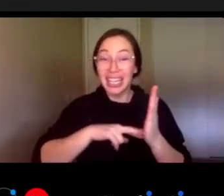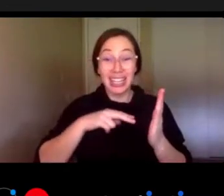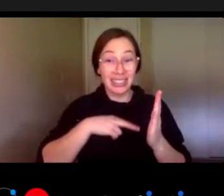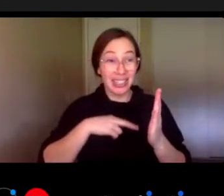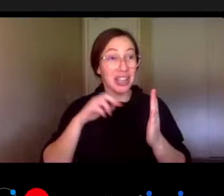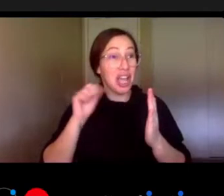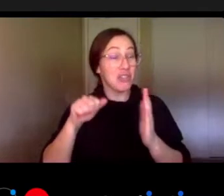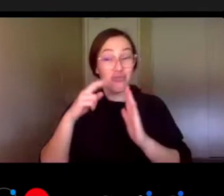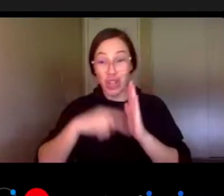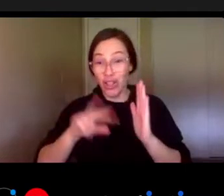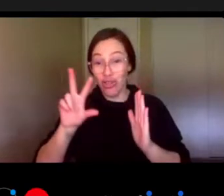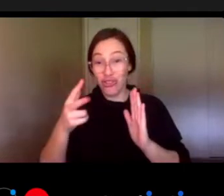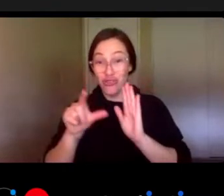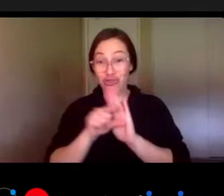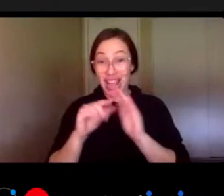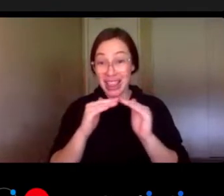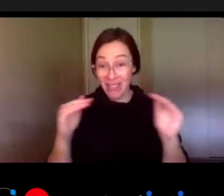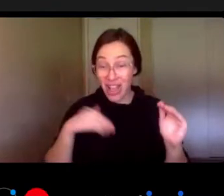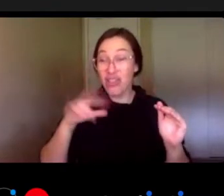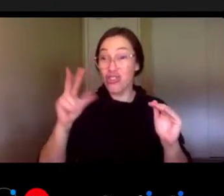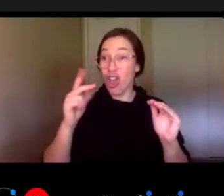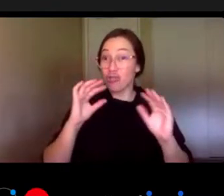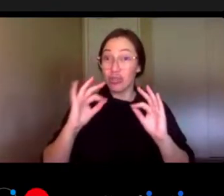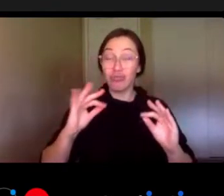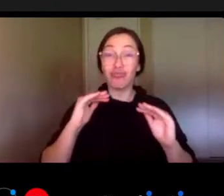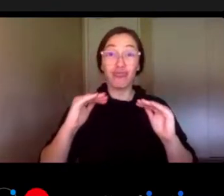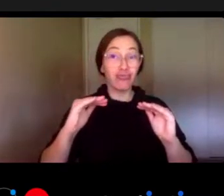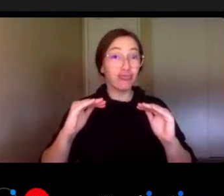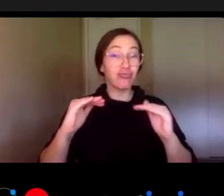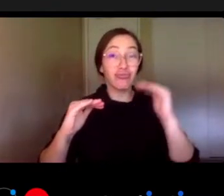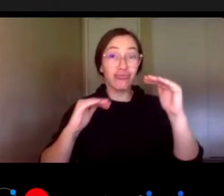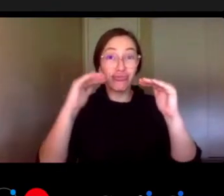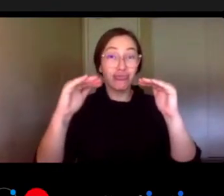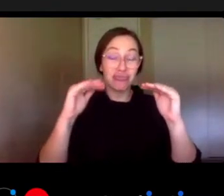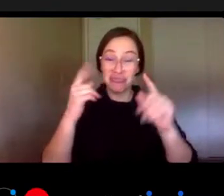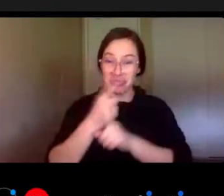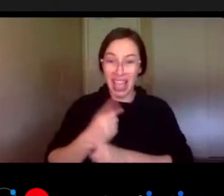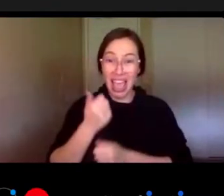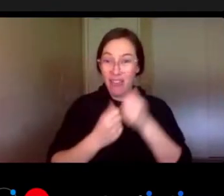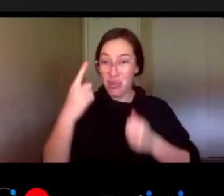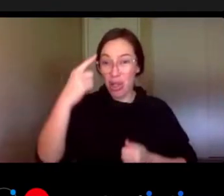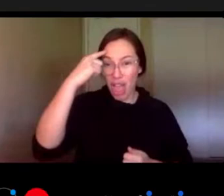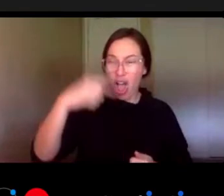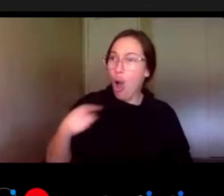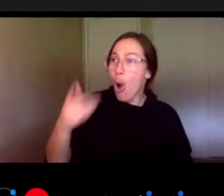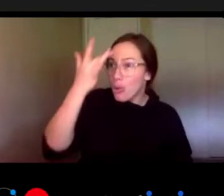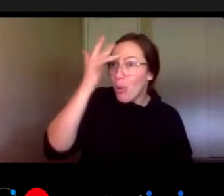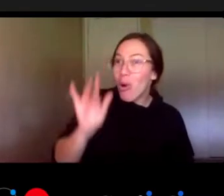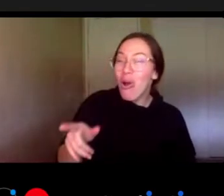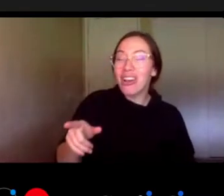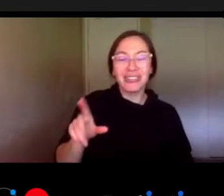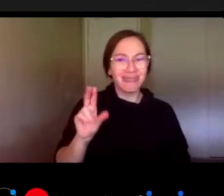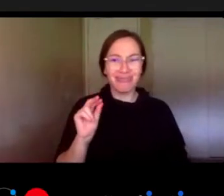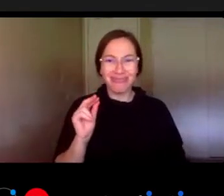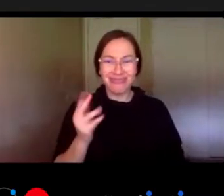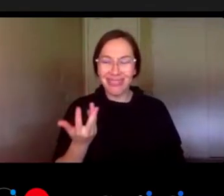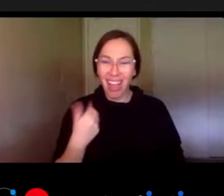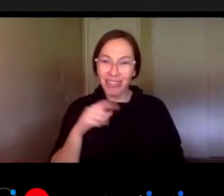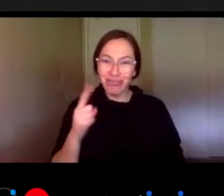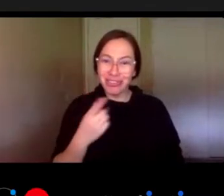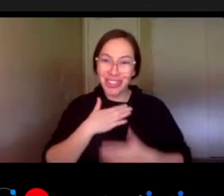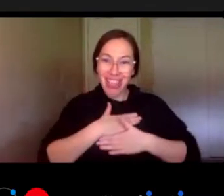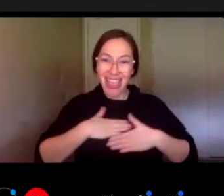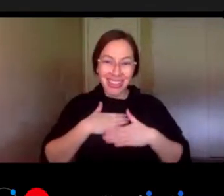grade level. By the time I was third grade, I read, so everybody thought I was smart. No, I was just, I just liked to